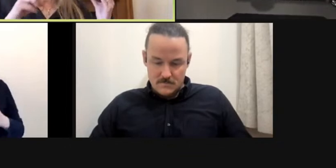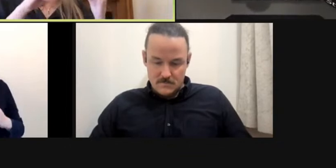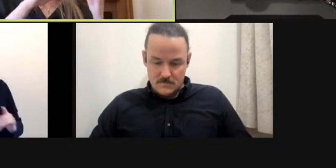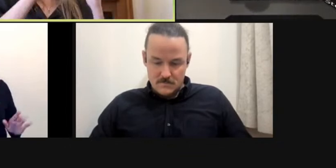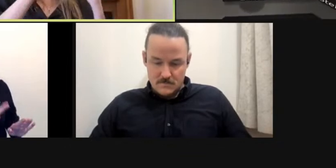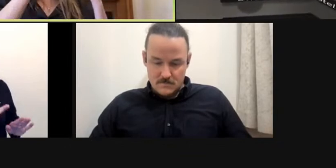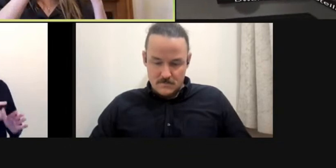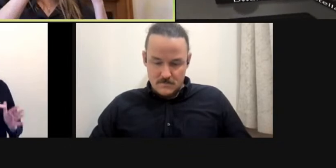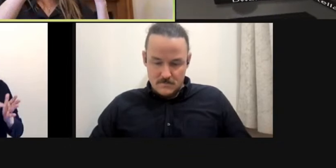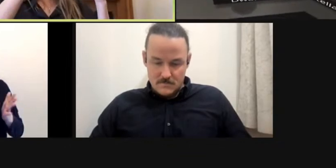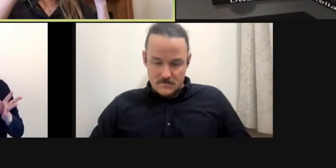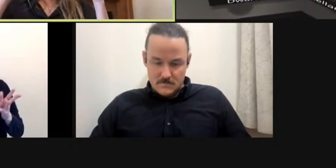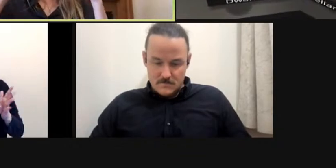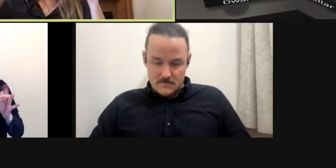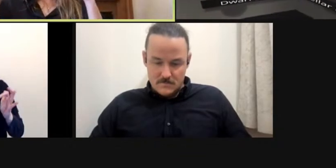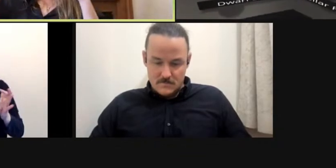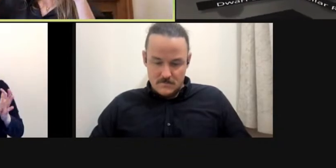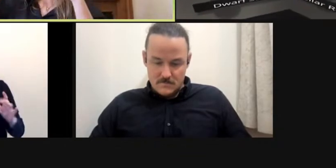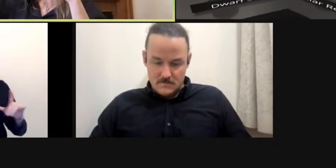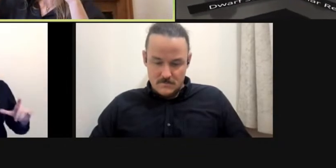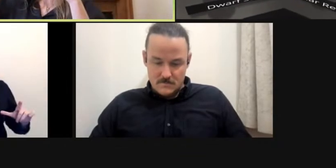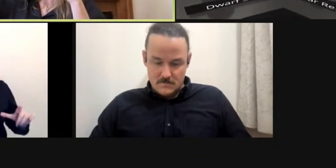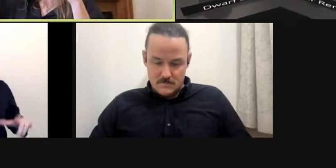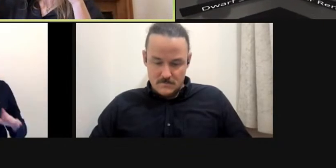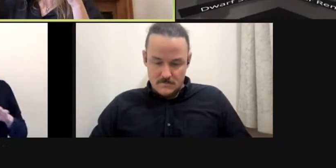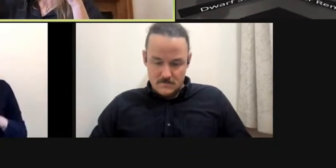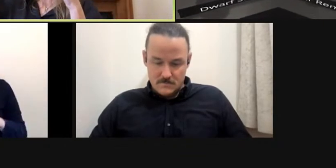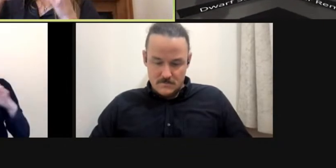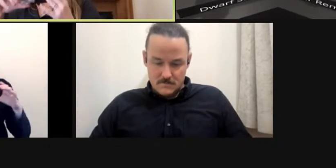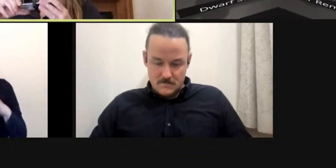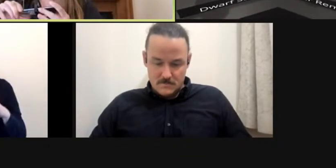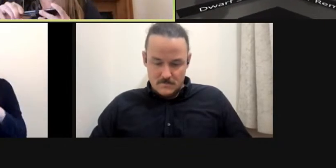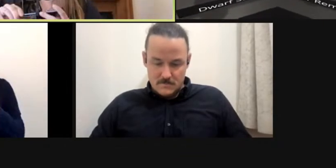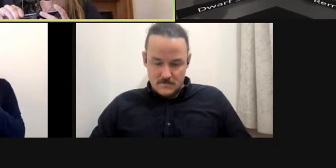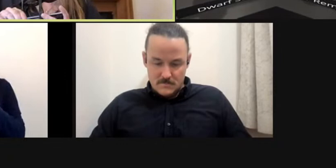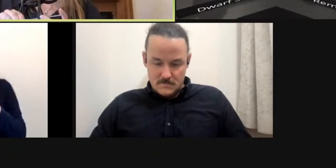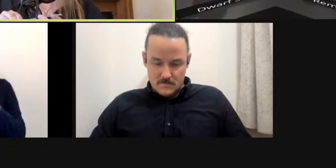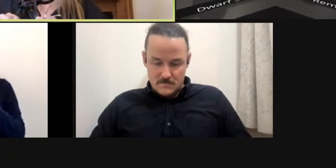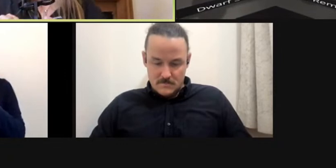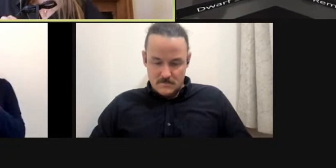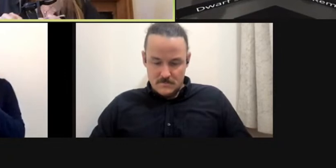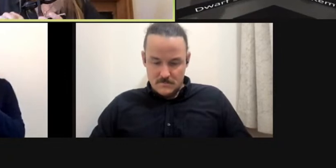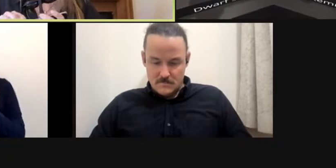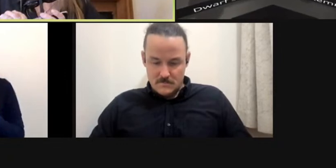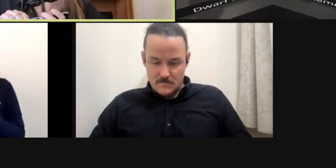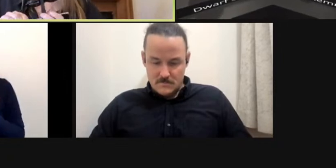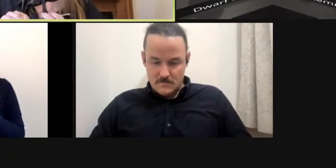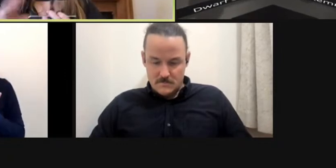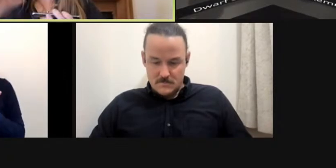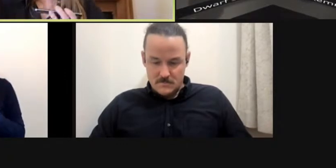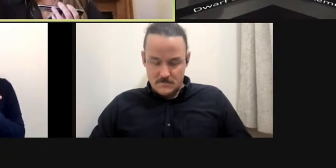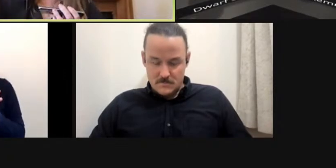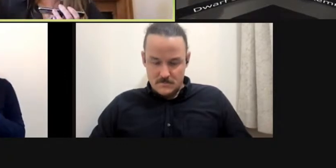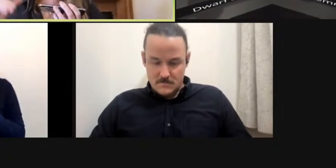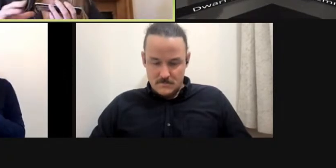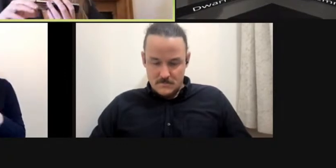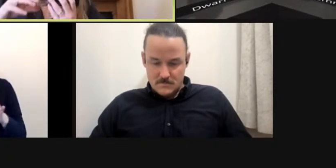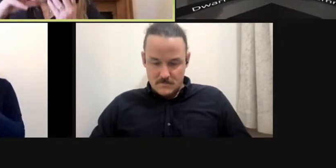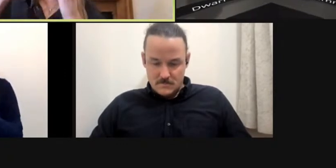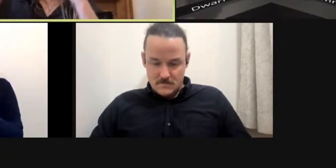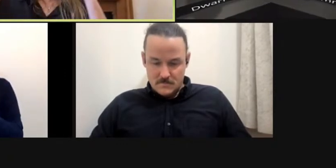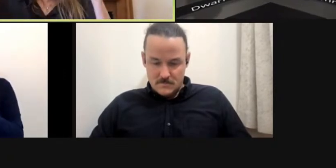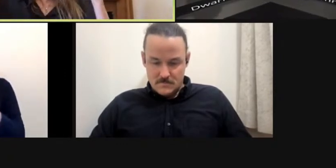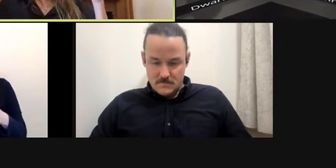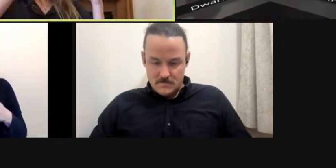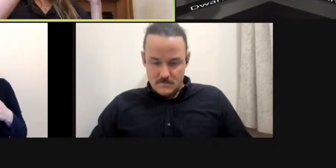Transients, you're going to see stellar remnants. Oh, sorry, I was about to say, I thought we put black hole special, but they're in stellar